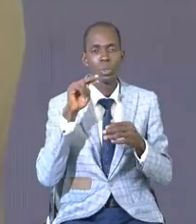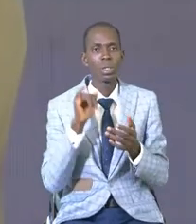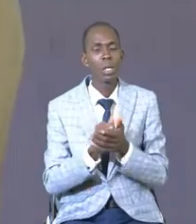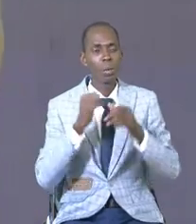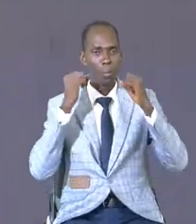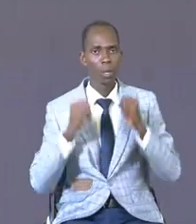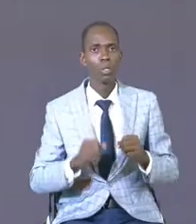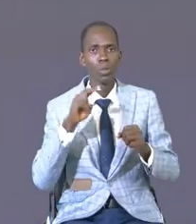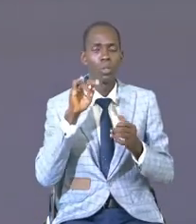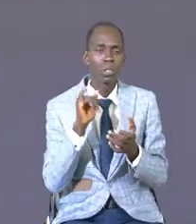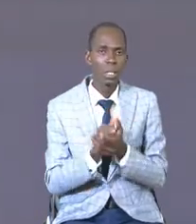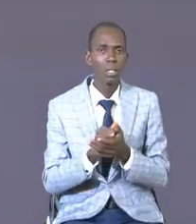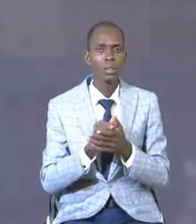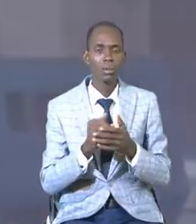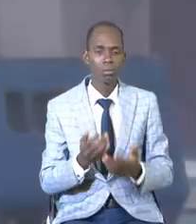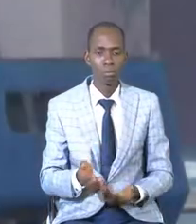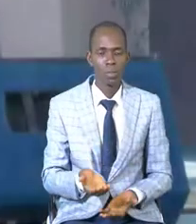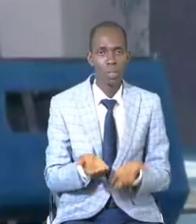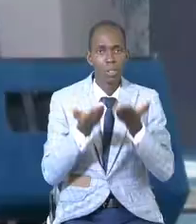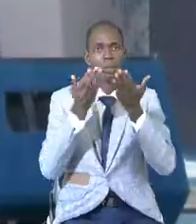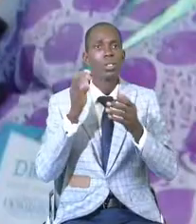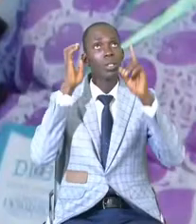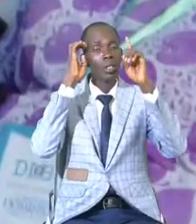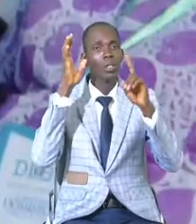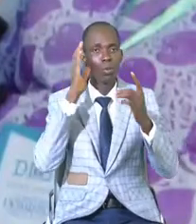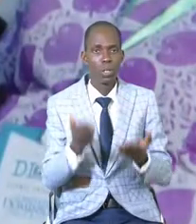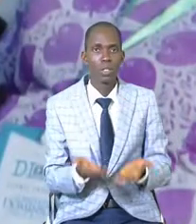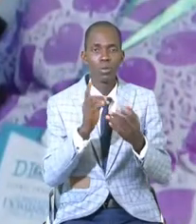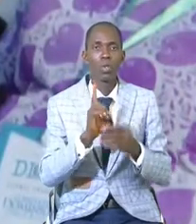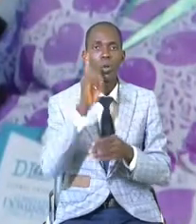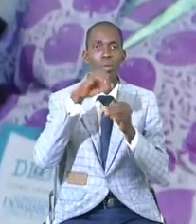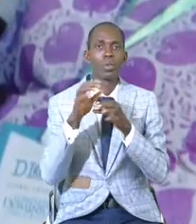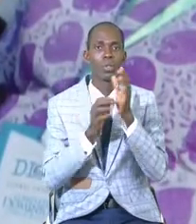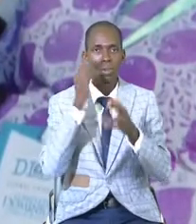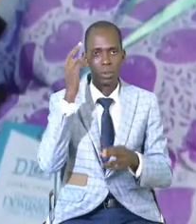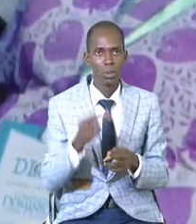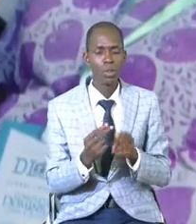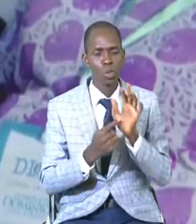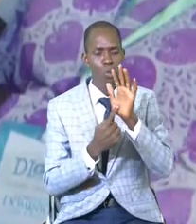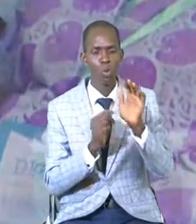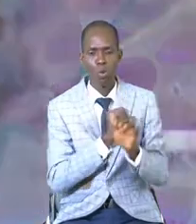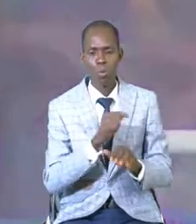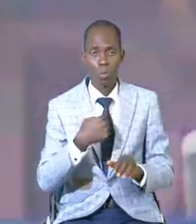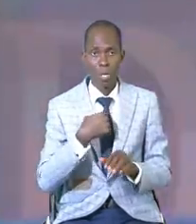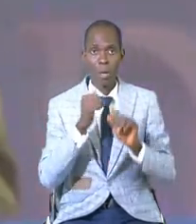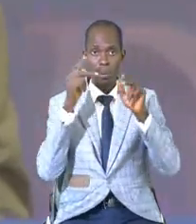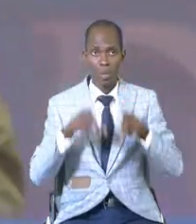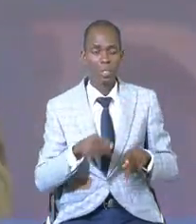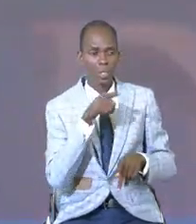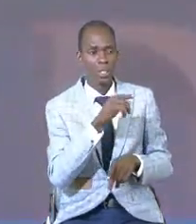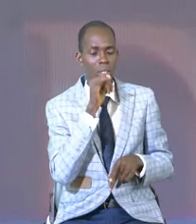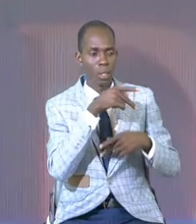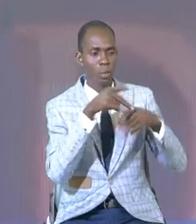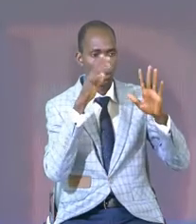his upholding. He will uphold you in Jesus' name. Show me a person. This one is a professional